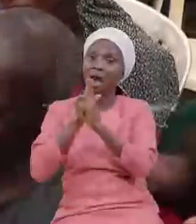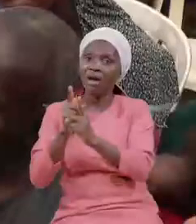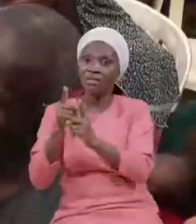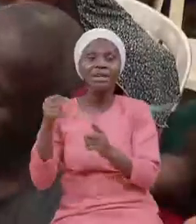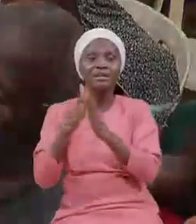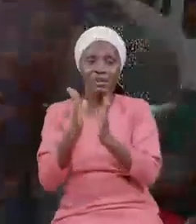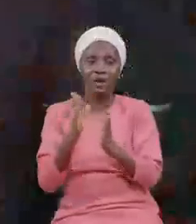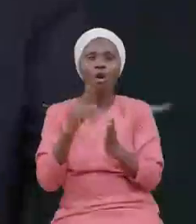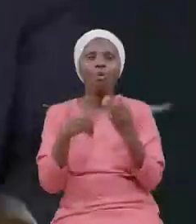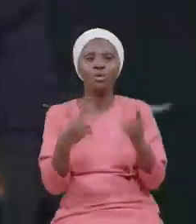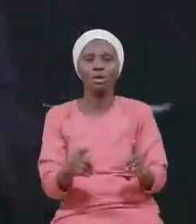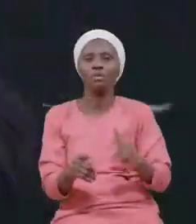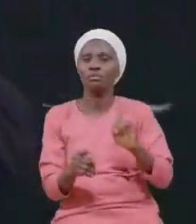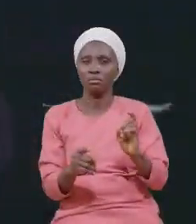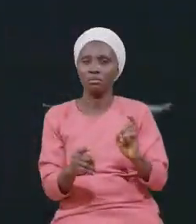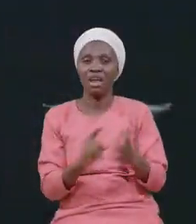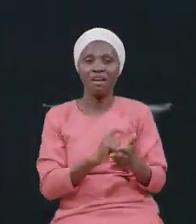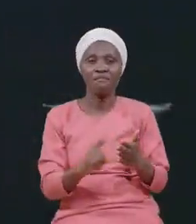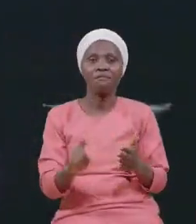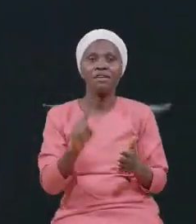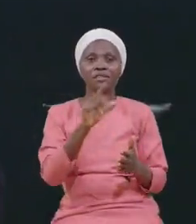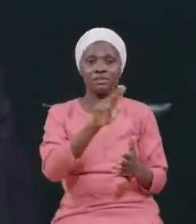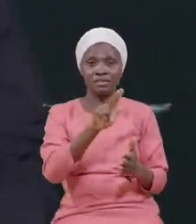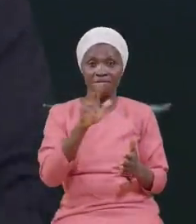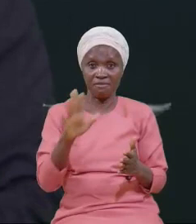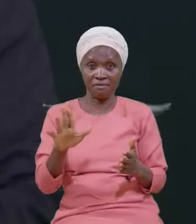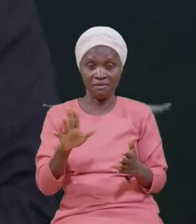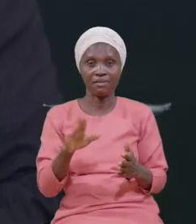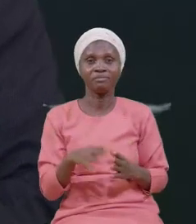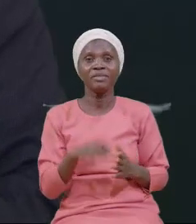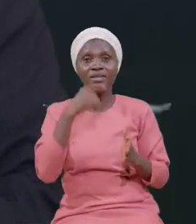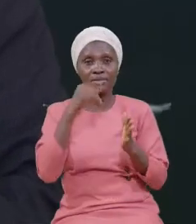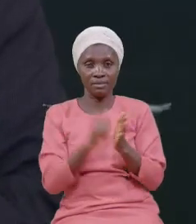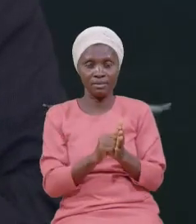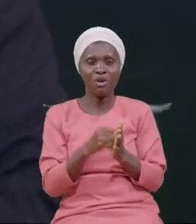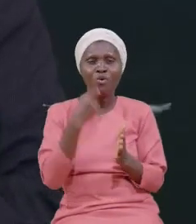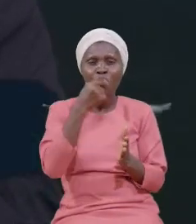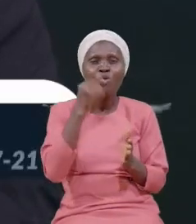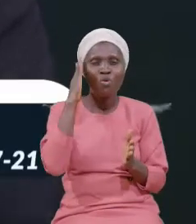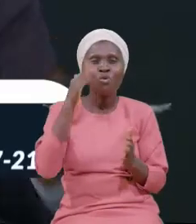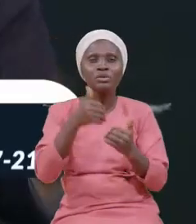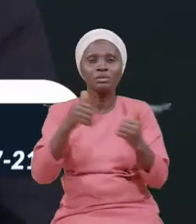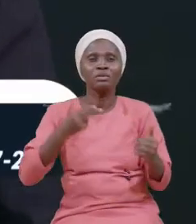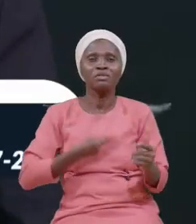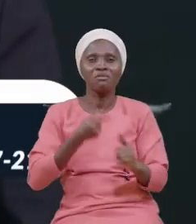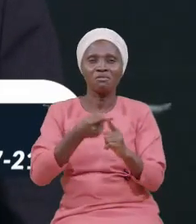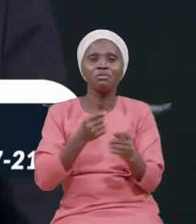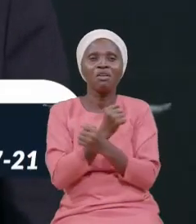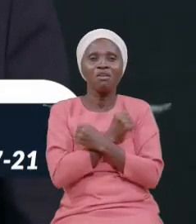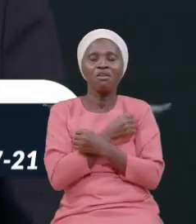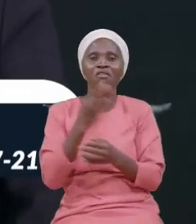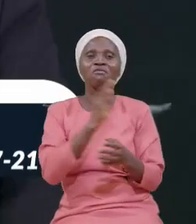verse 35. Verse 35, who shall separate us from the love of Christ? Shall